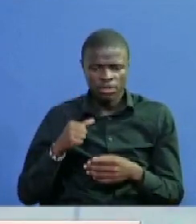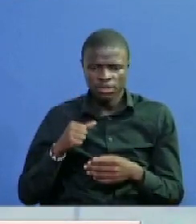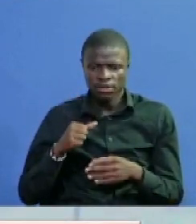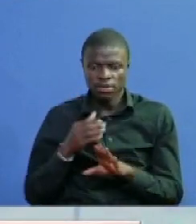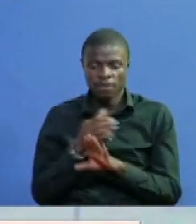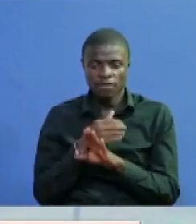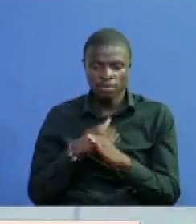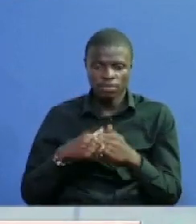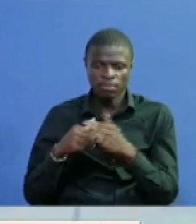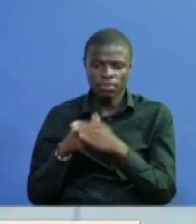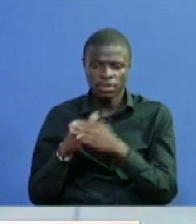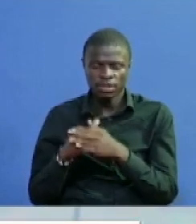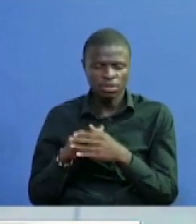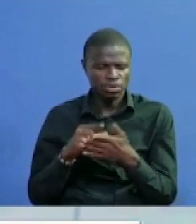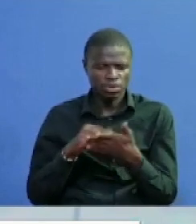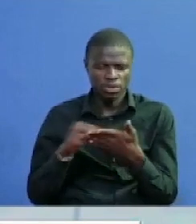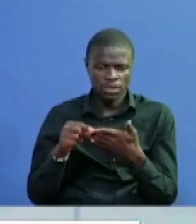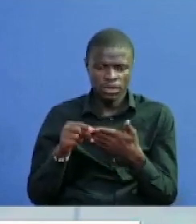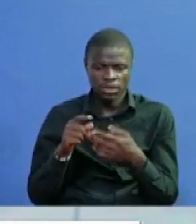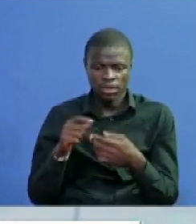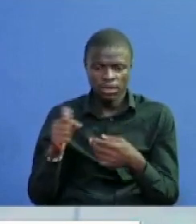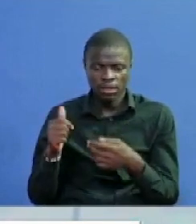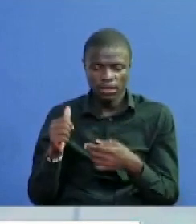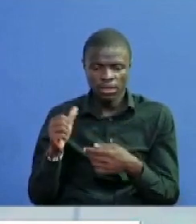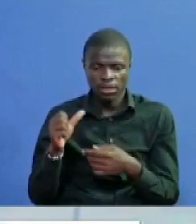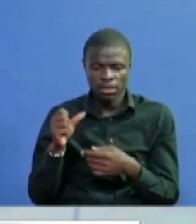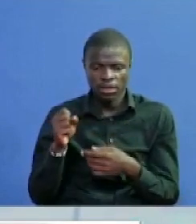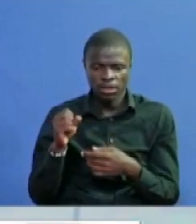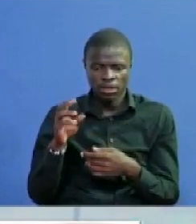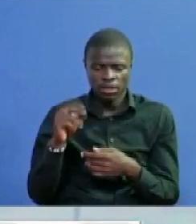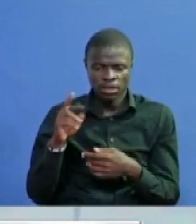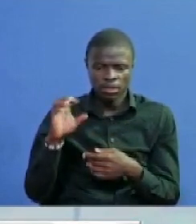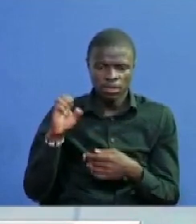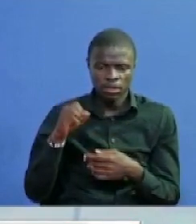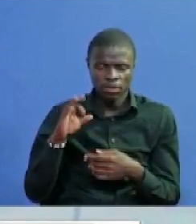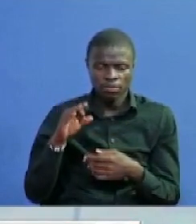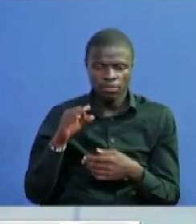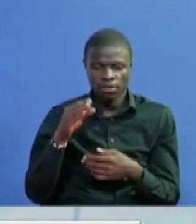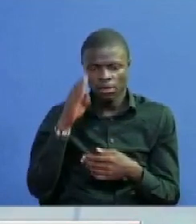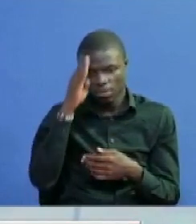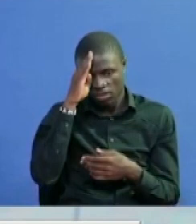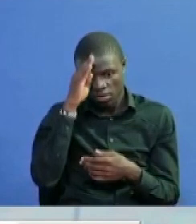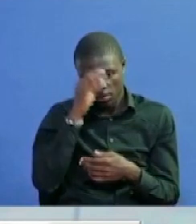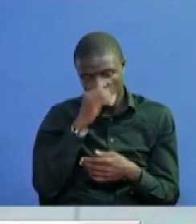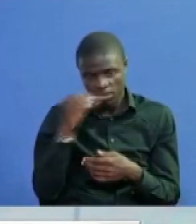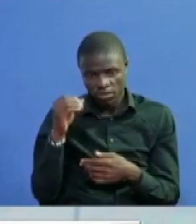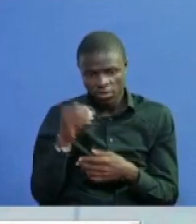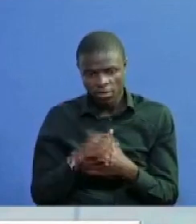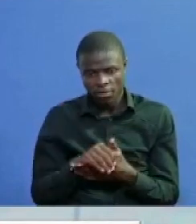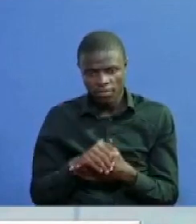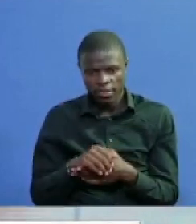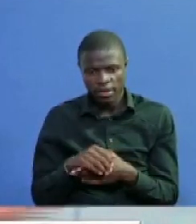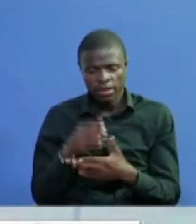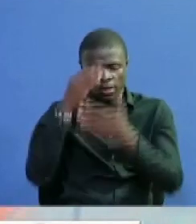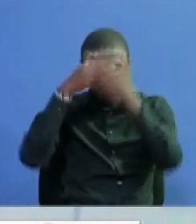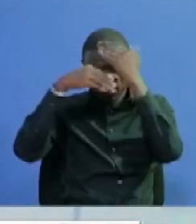will also test the sincerity and honesty of the president and even the leadership of Azimio